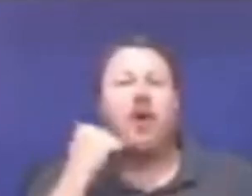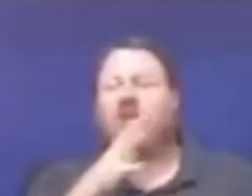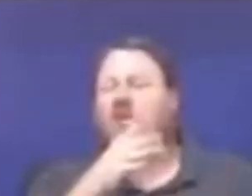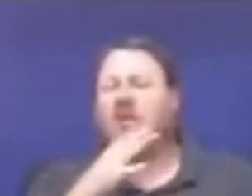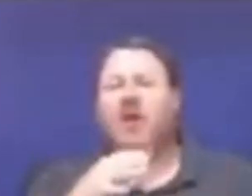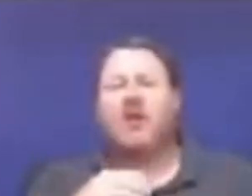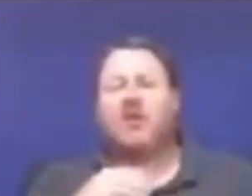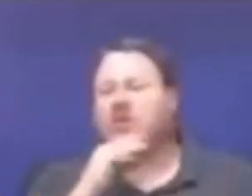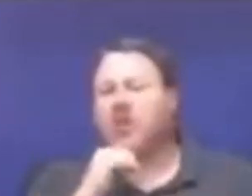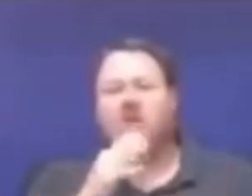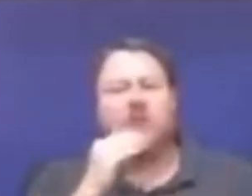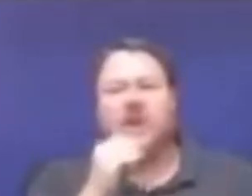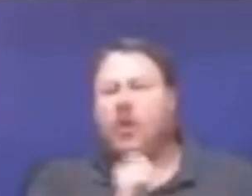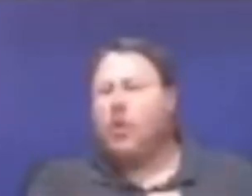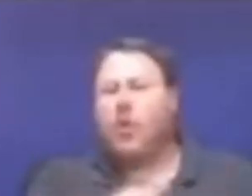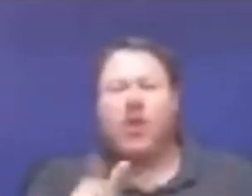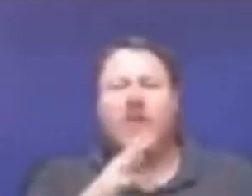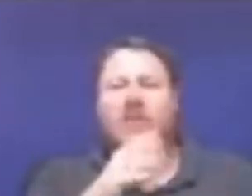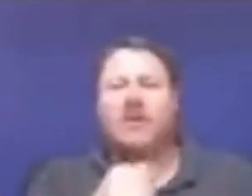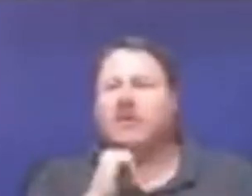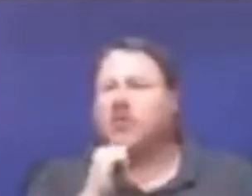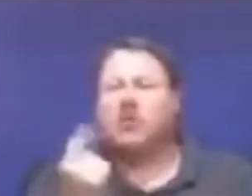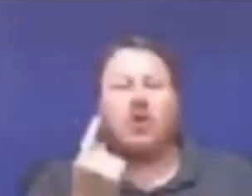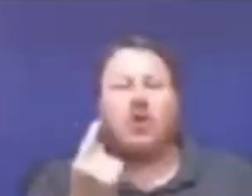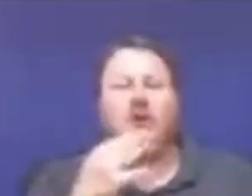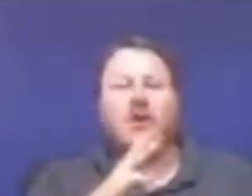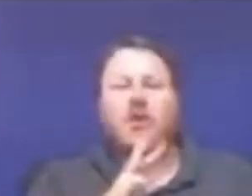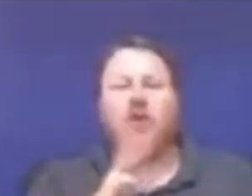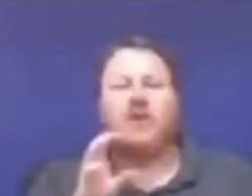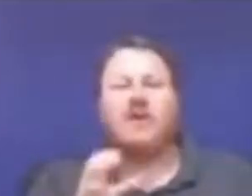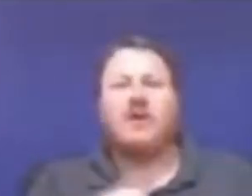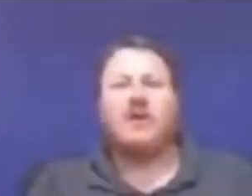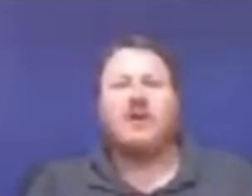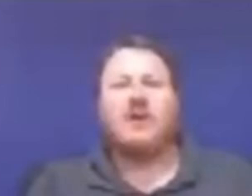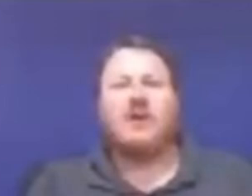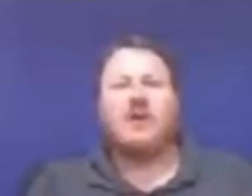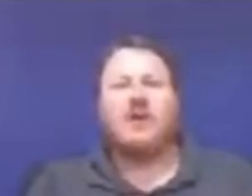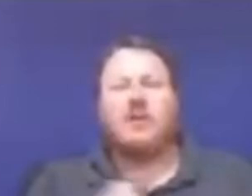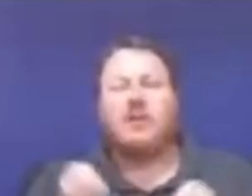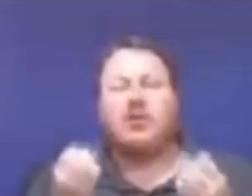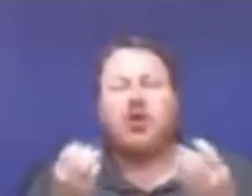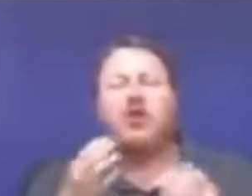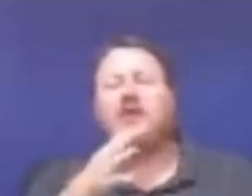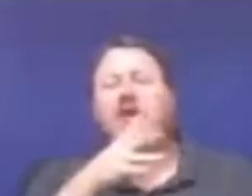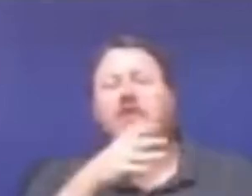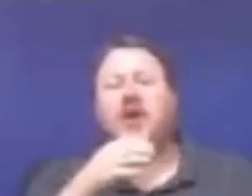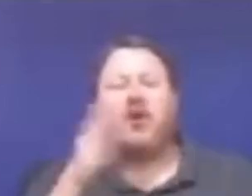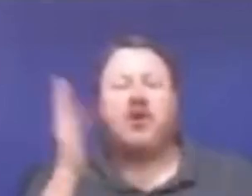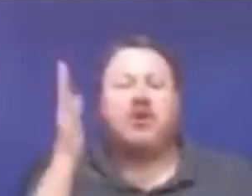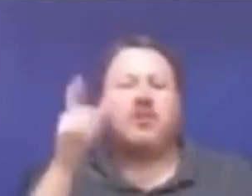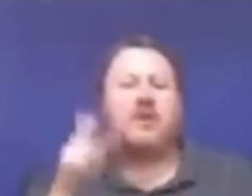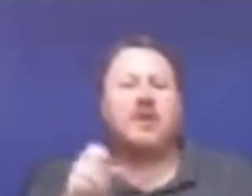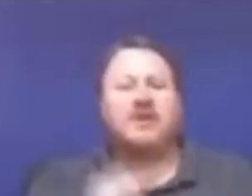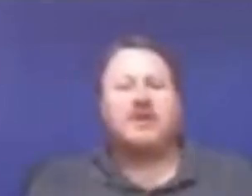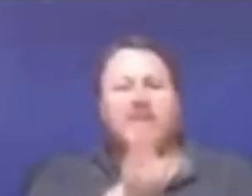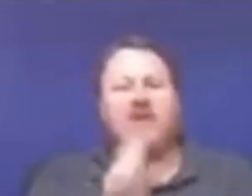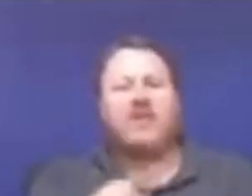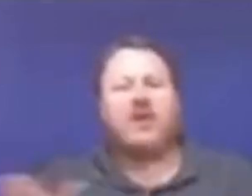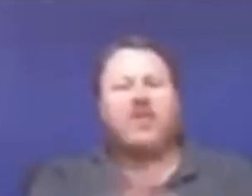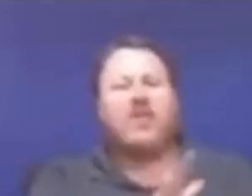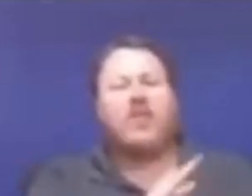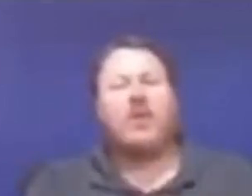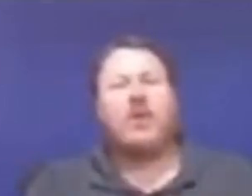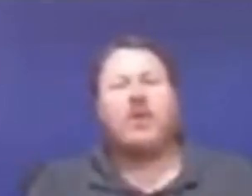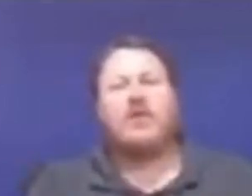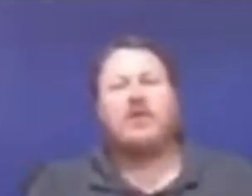Afrikaner. Not only in the Western Cape, they are the majority Afrikaans speakers throughout the whole of South